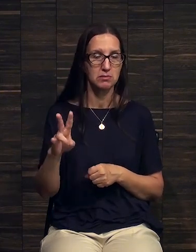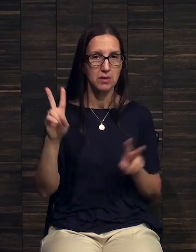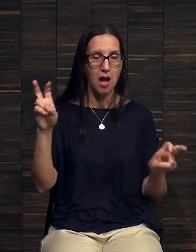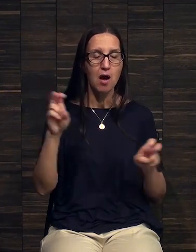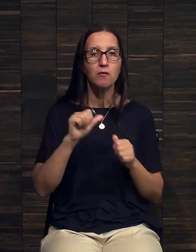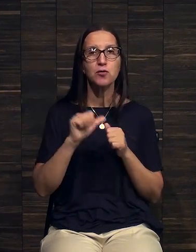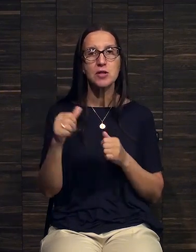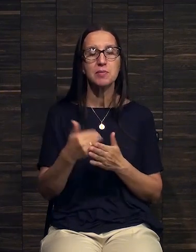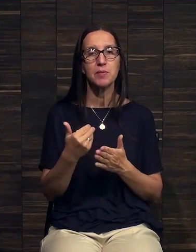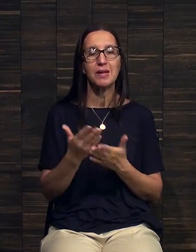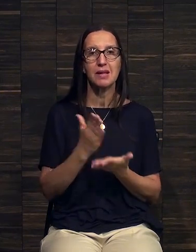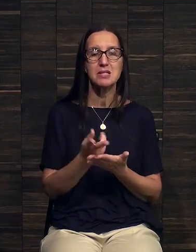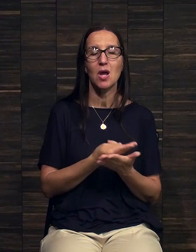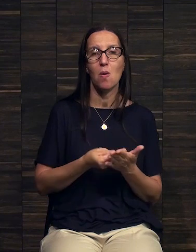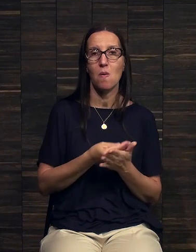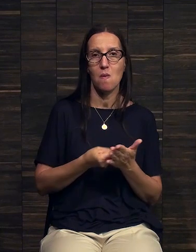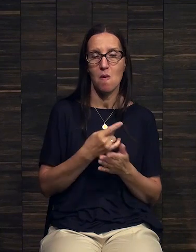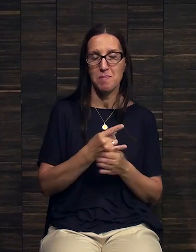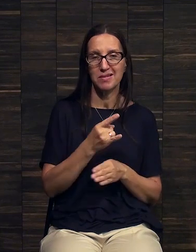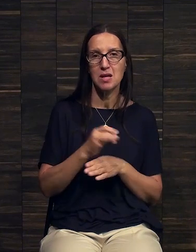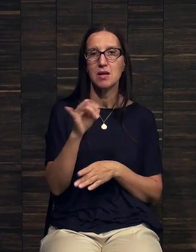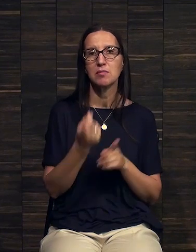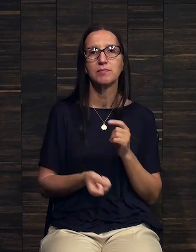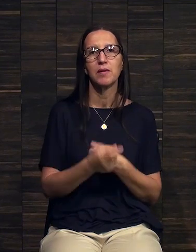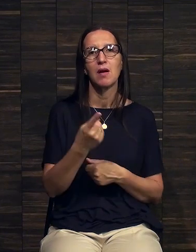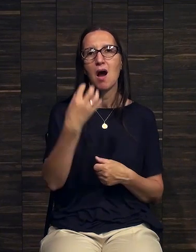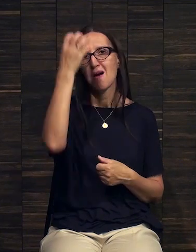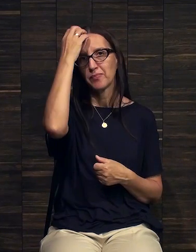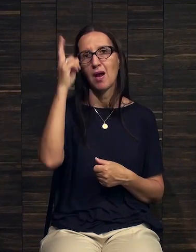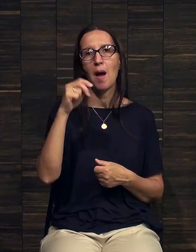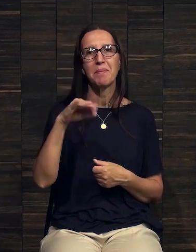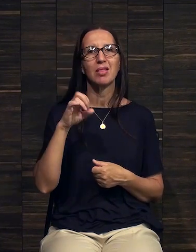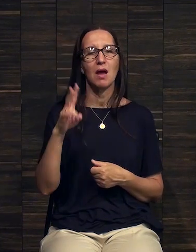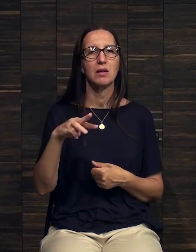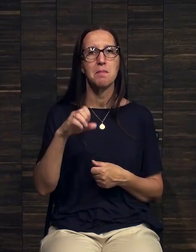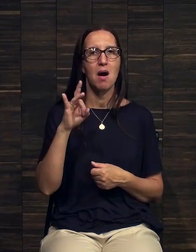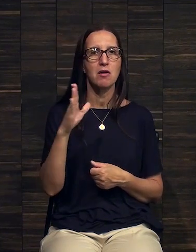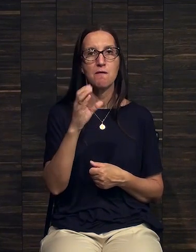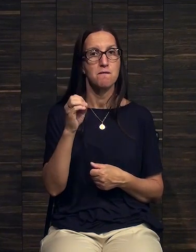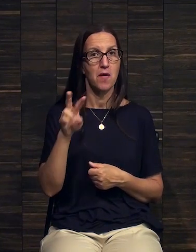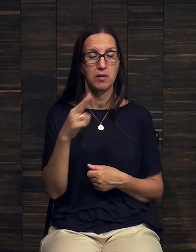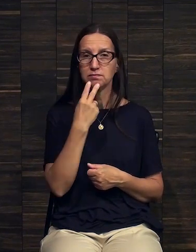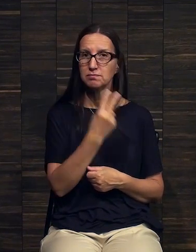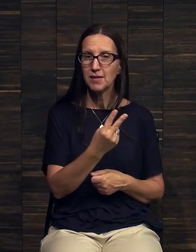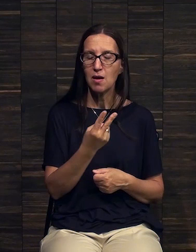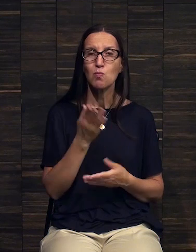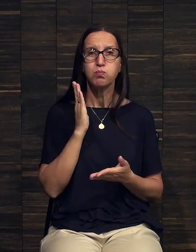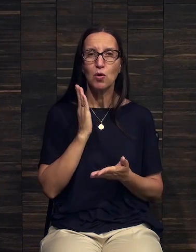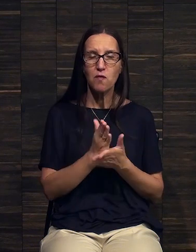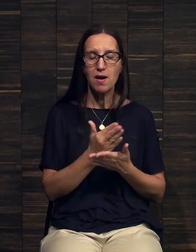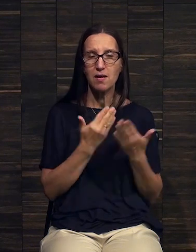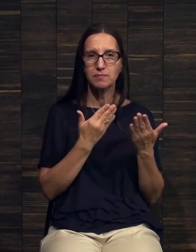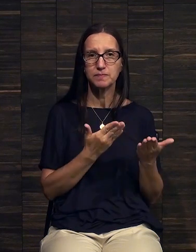Superman. And with comics, Captain Marvel appearance, and you can